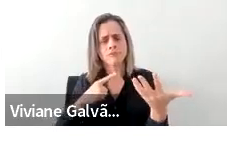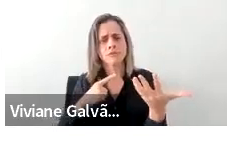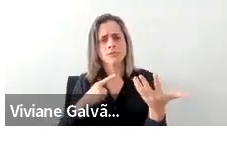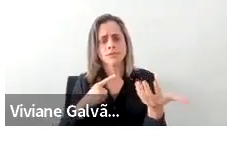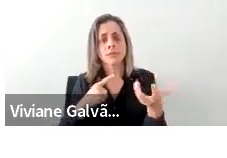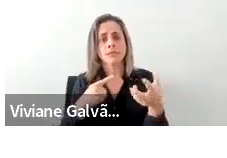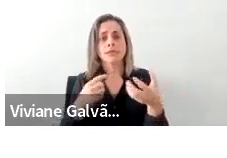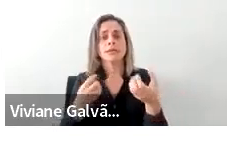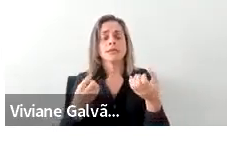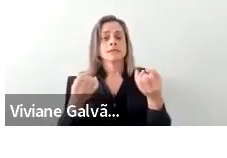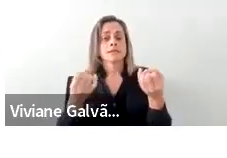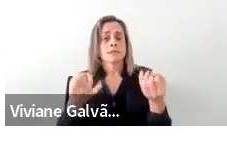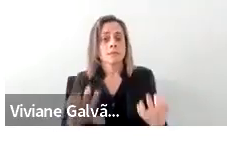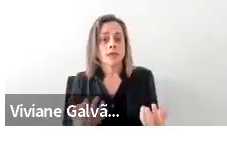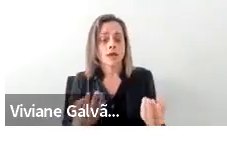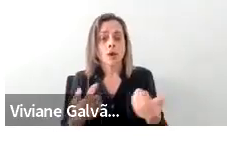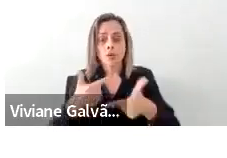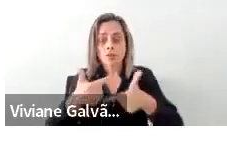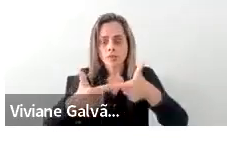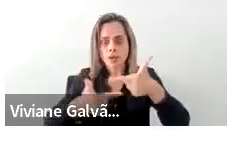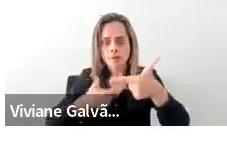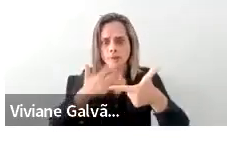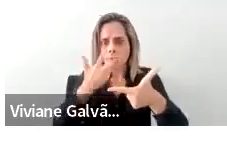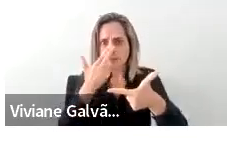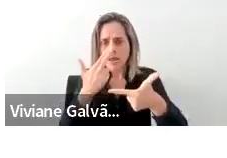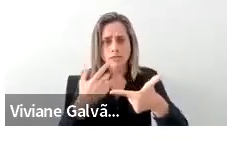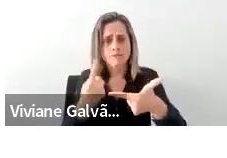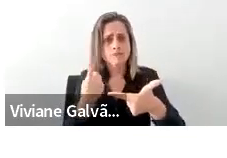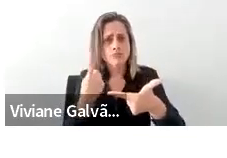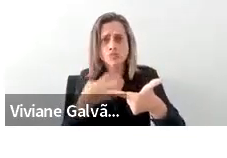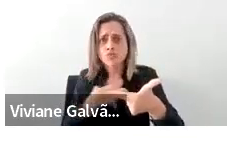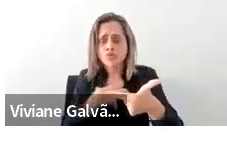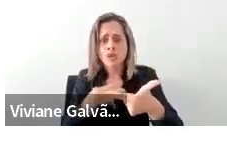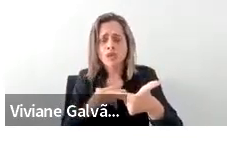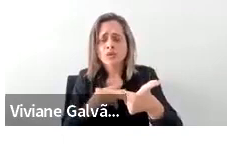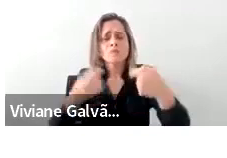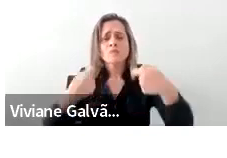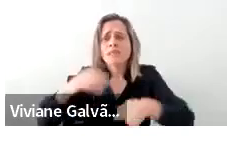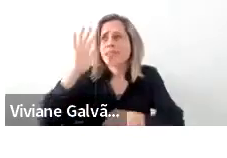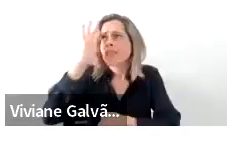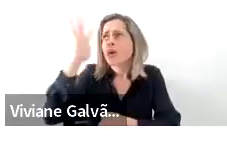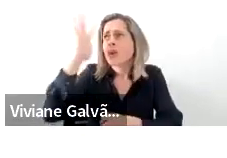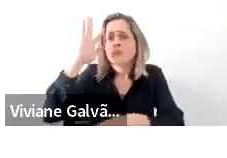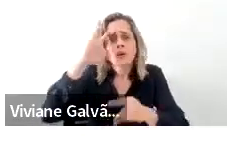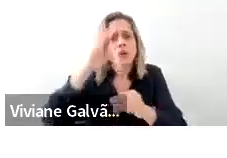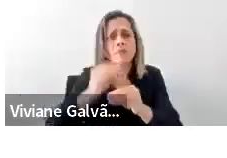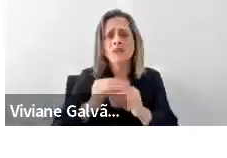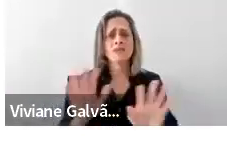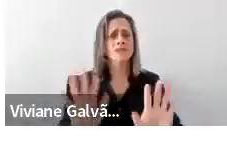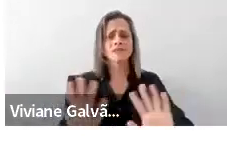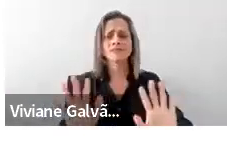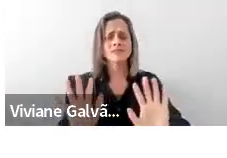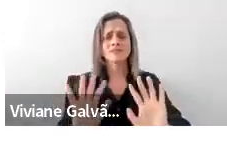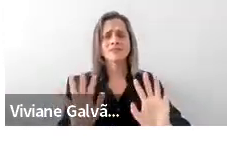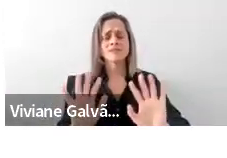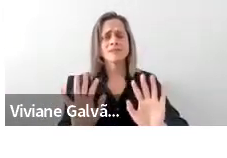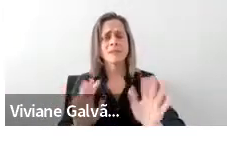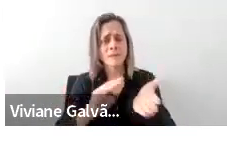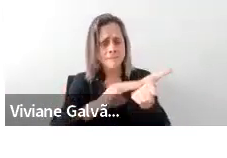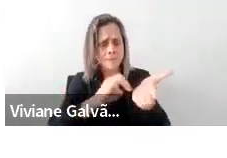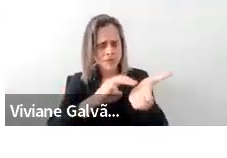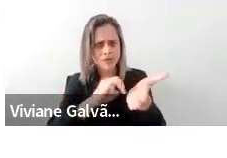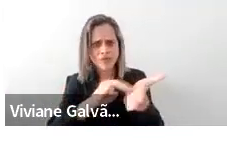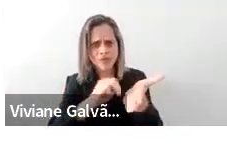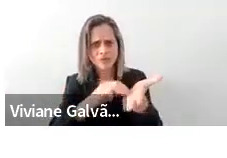we don't need a theory to understand that. We don't need a germ cell methodology. It's everything simple